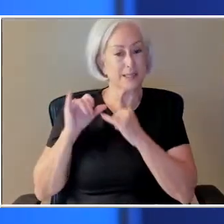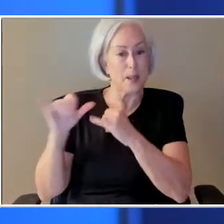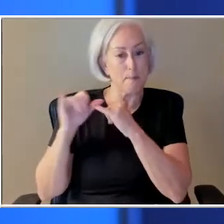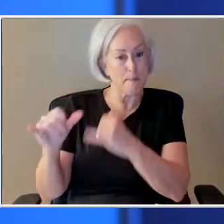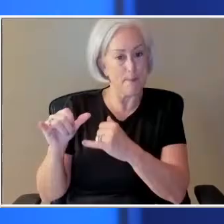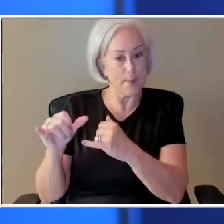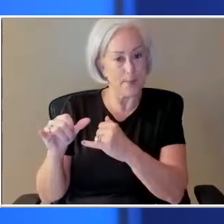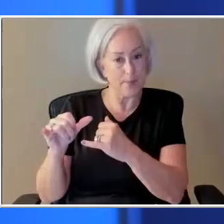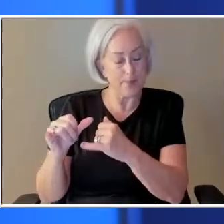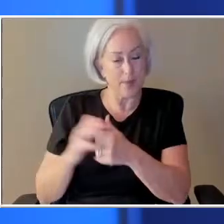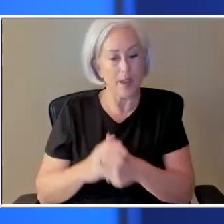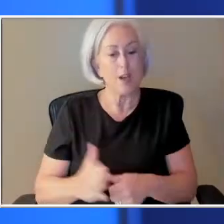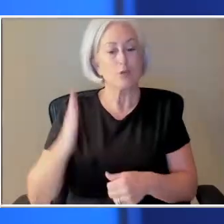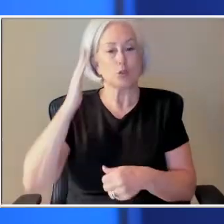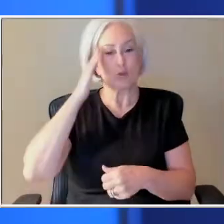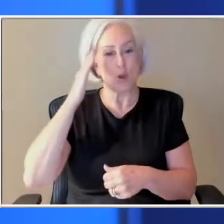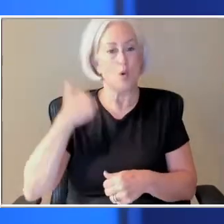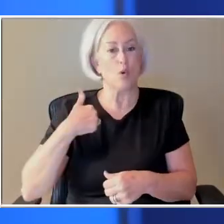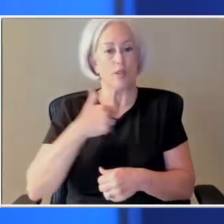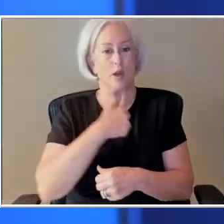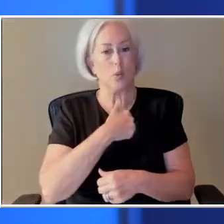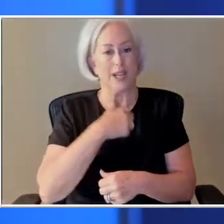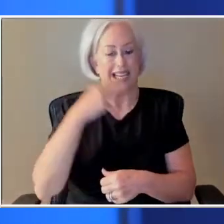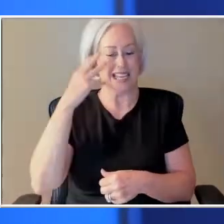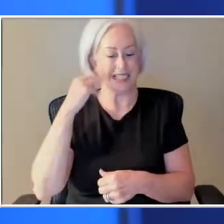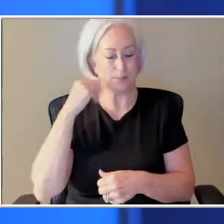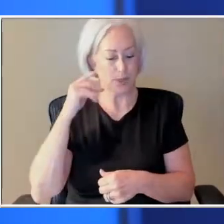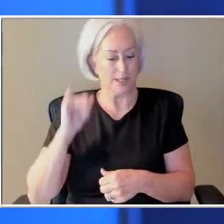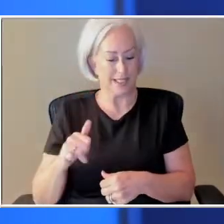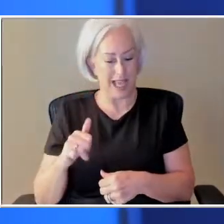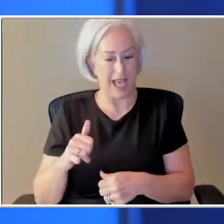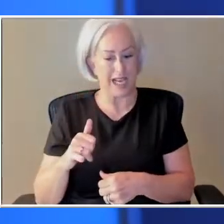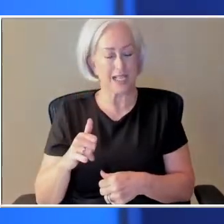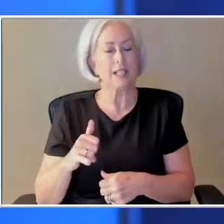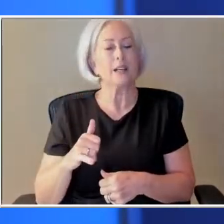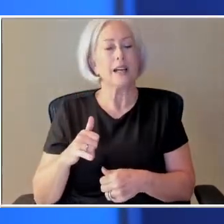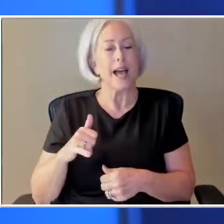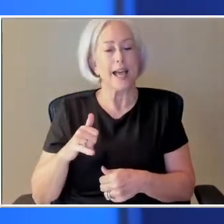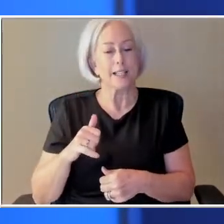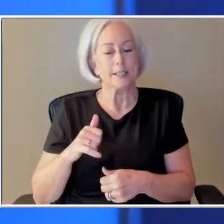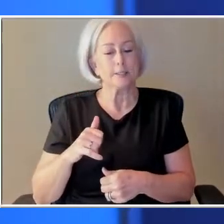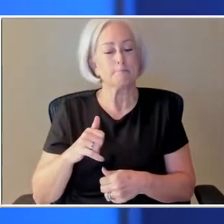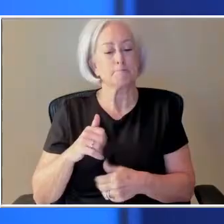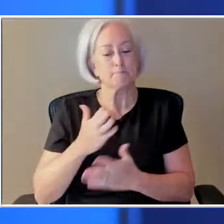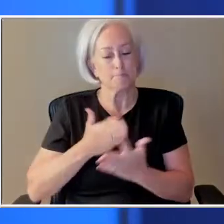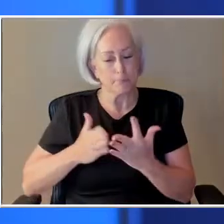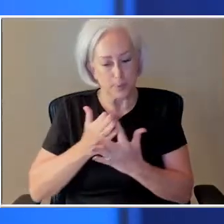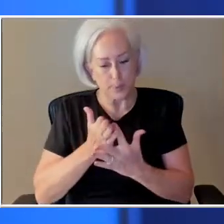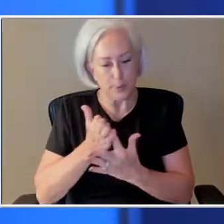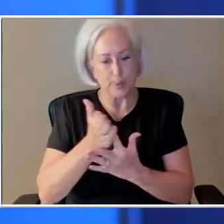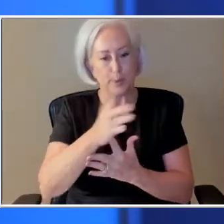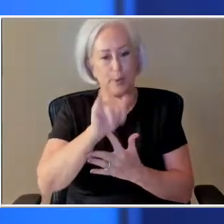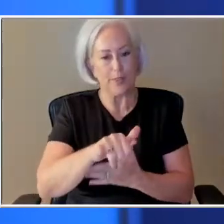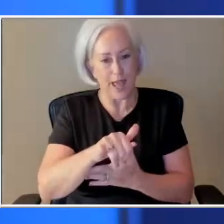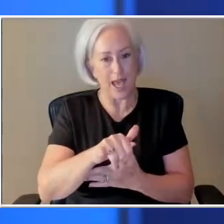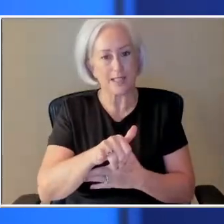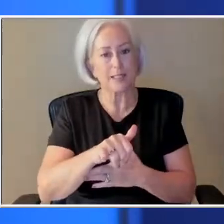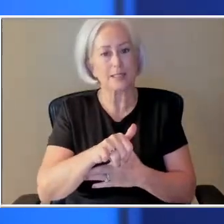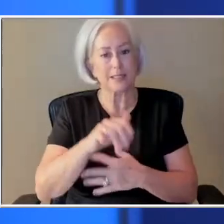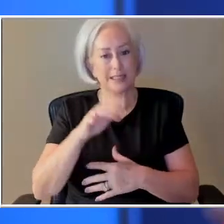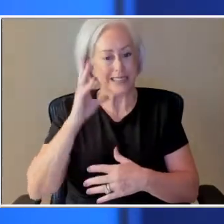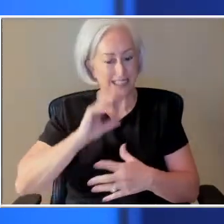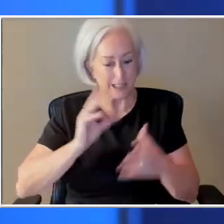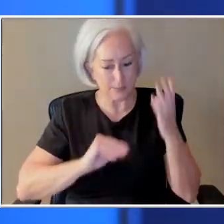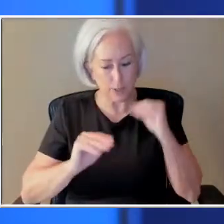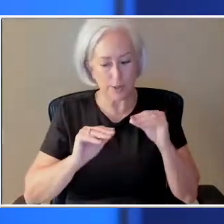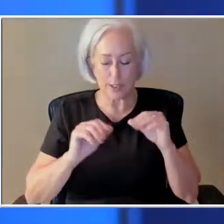knowing that we have moved through that and can encourage others you know, and give them hope.